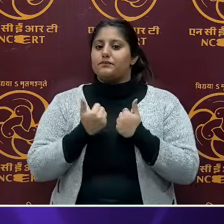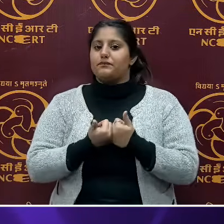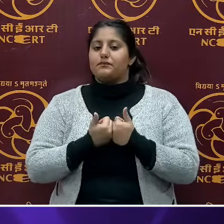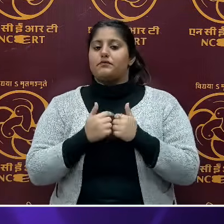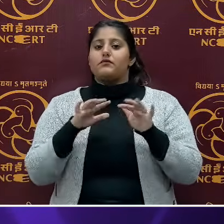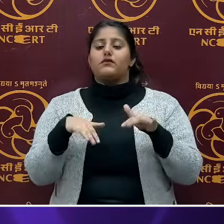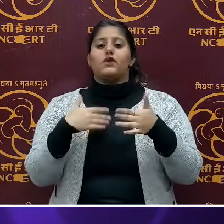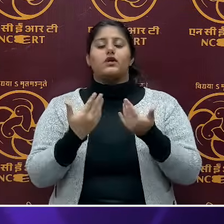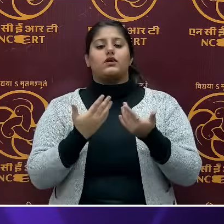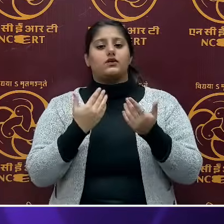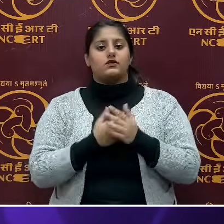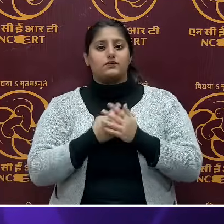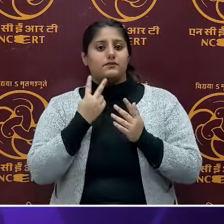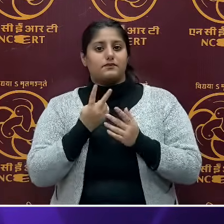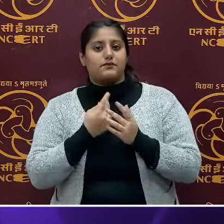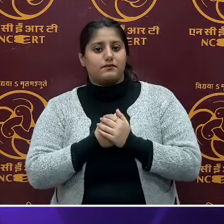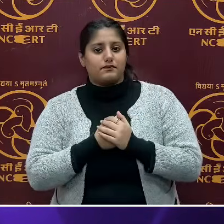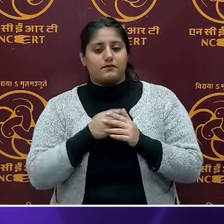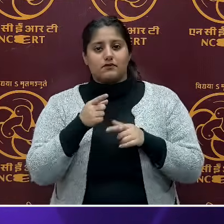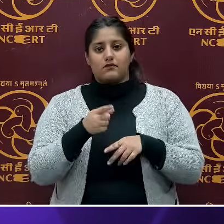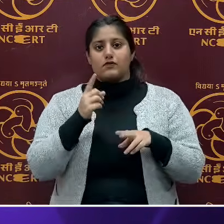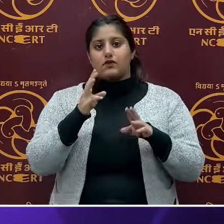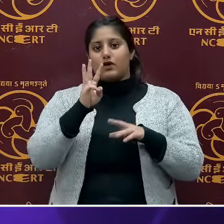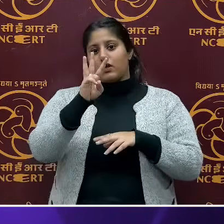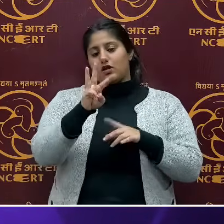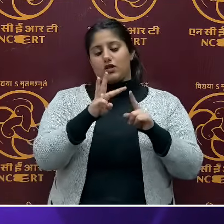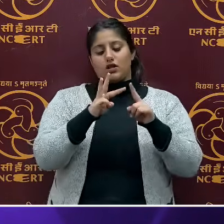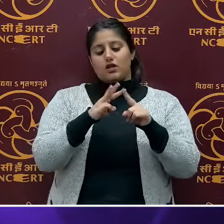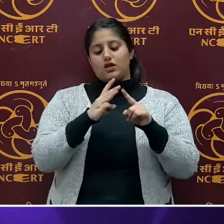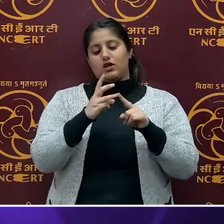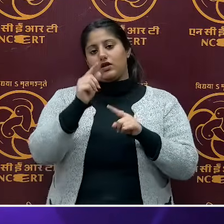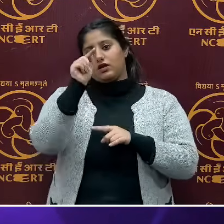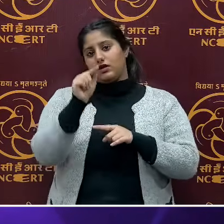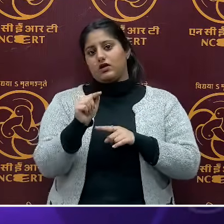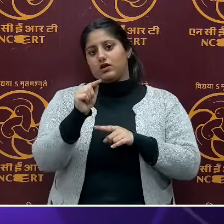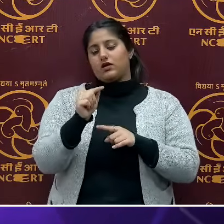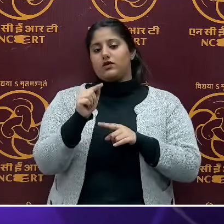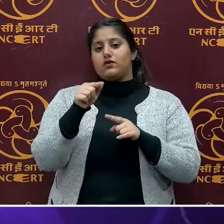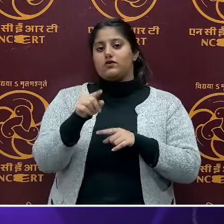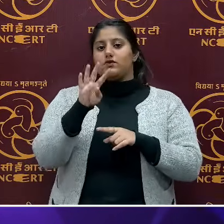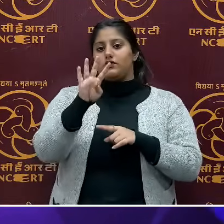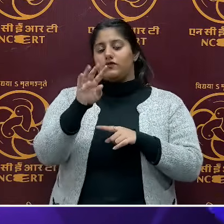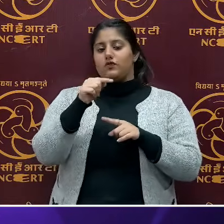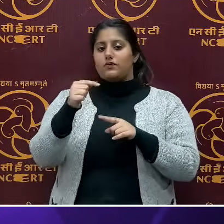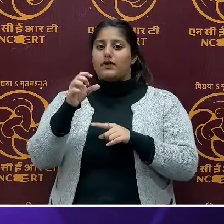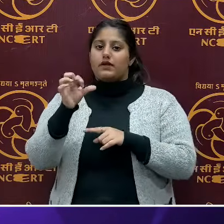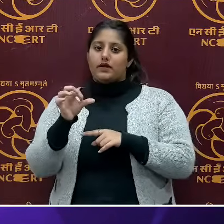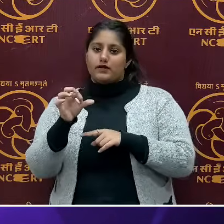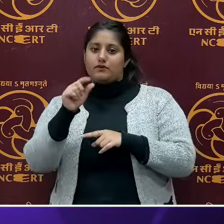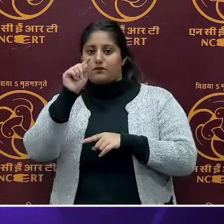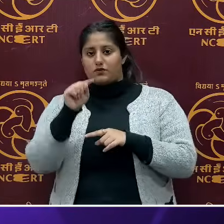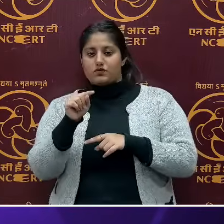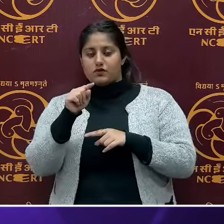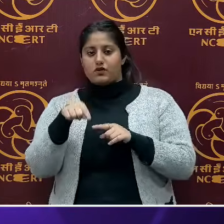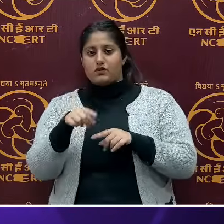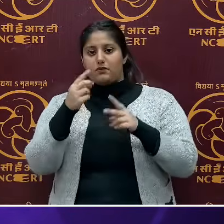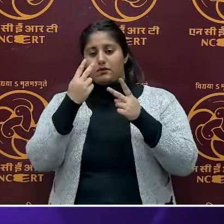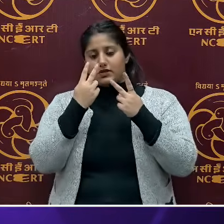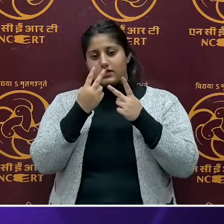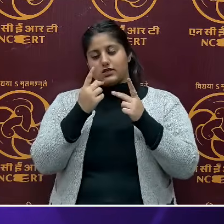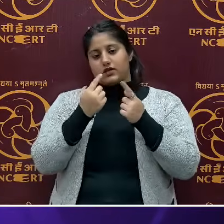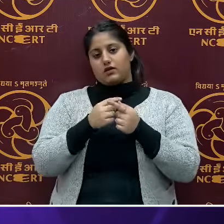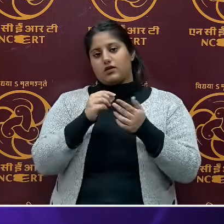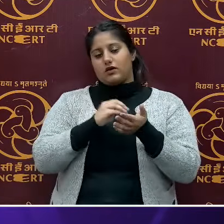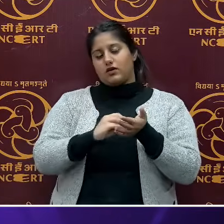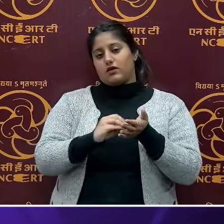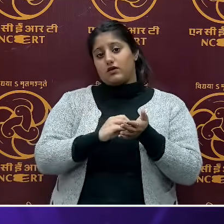the next one, give 3 ratios that are proportional to 4:9. Now we need to just write down 3